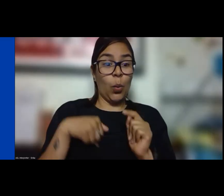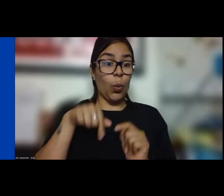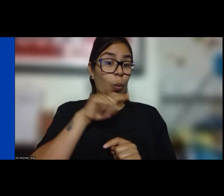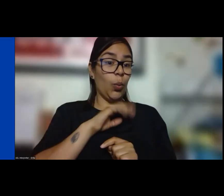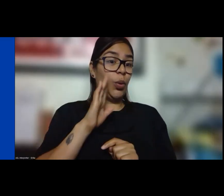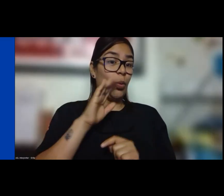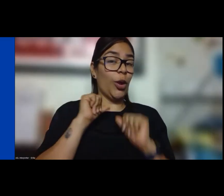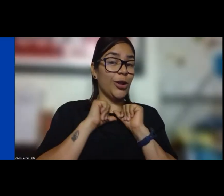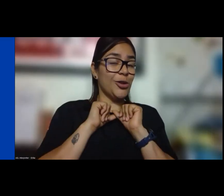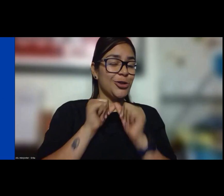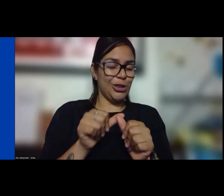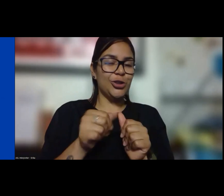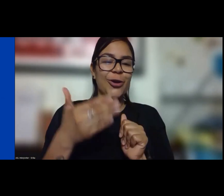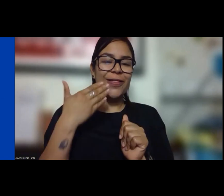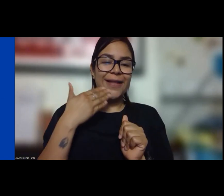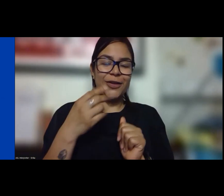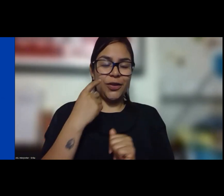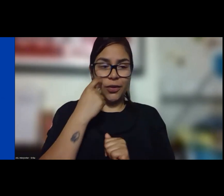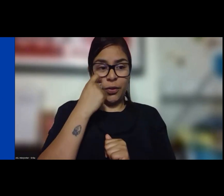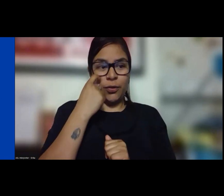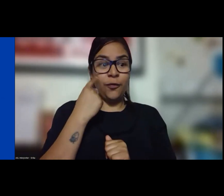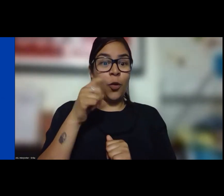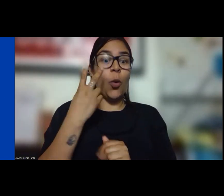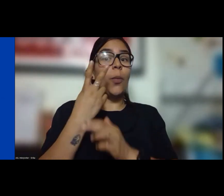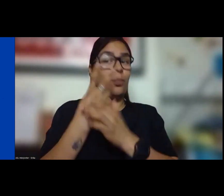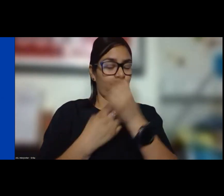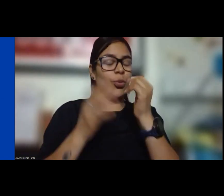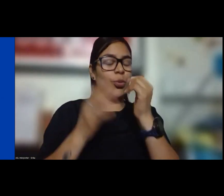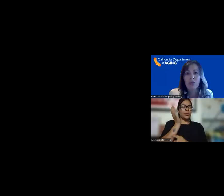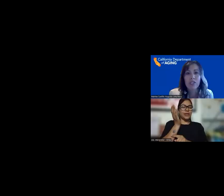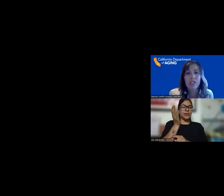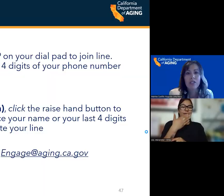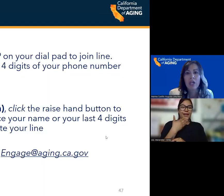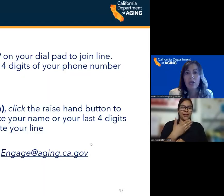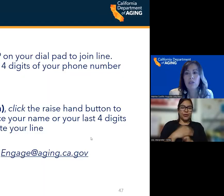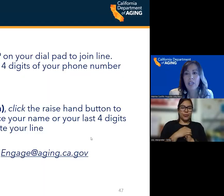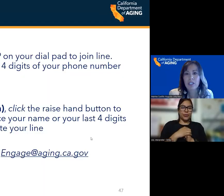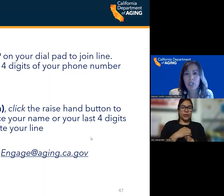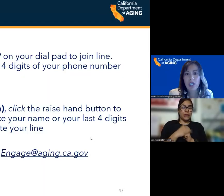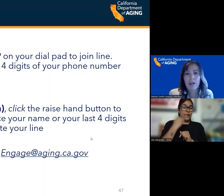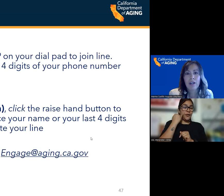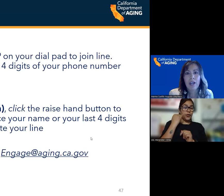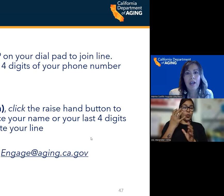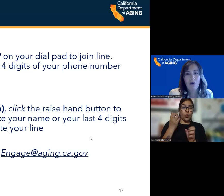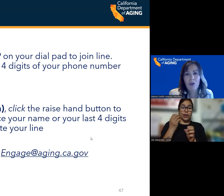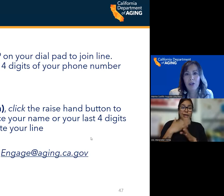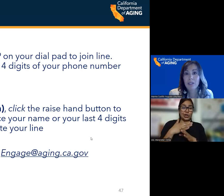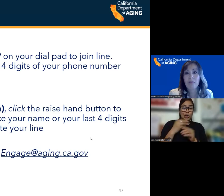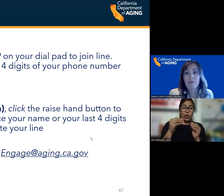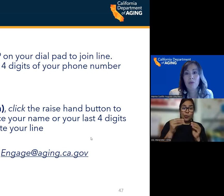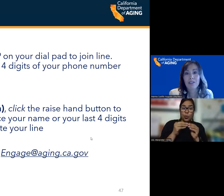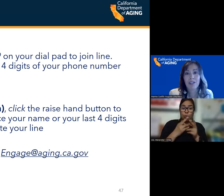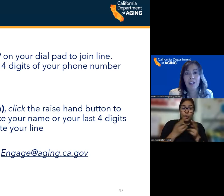moving along. Thank you to both presenters. And if you have any additional resources you'd like to share